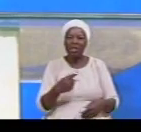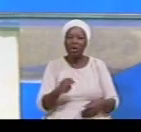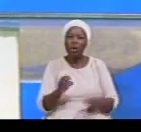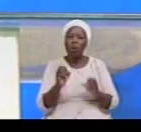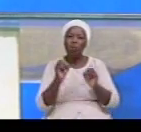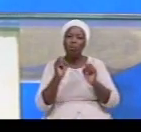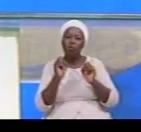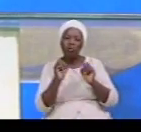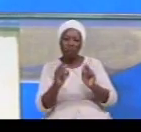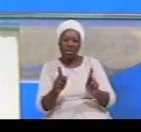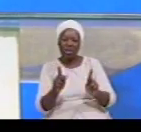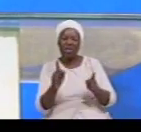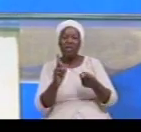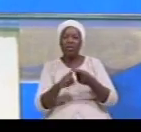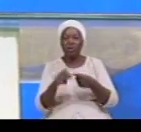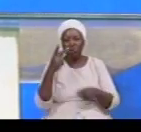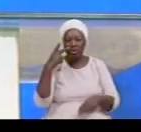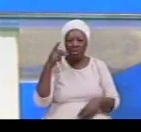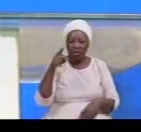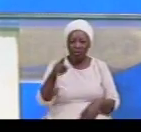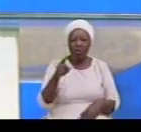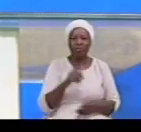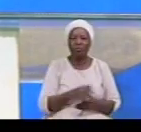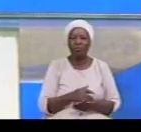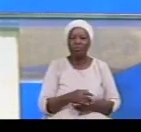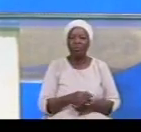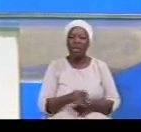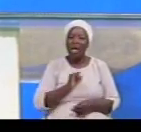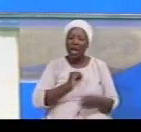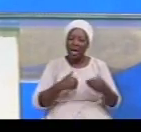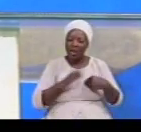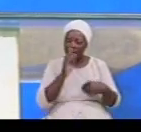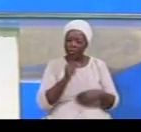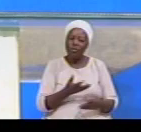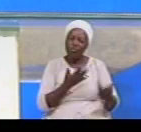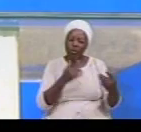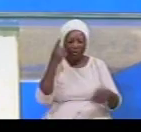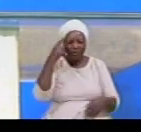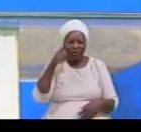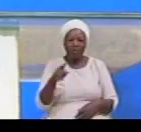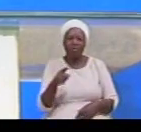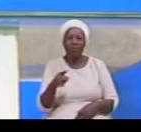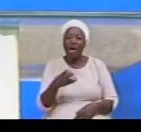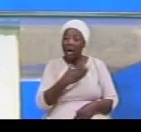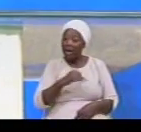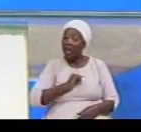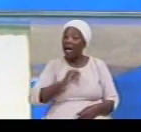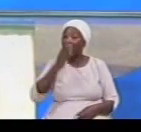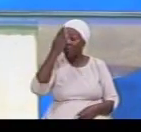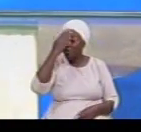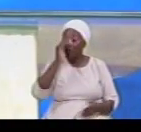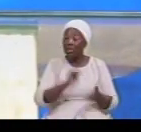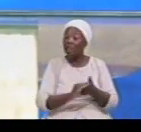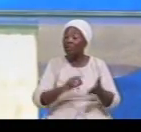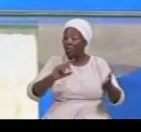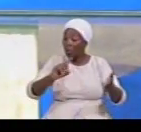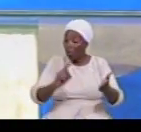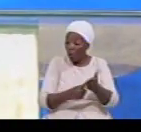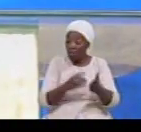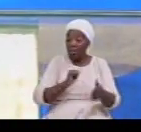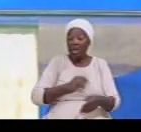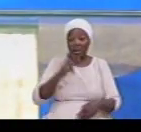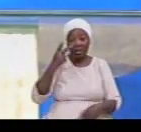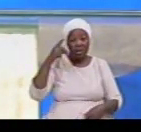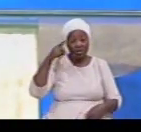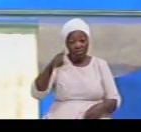leeway to see you. I've been waiting for you. And I knew, once I see you,